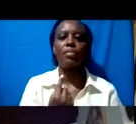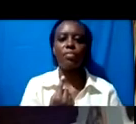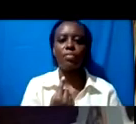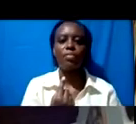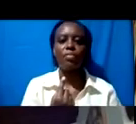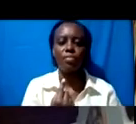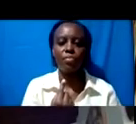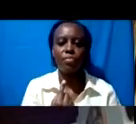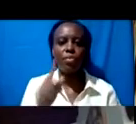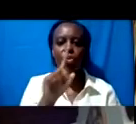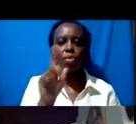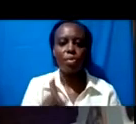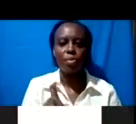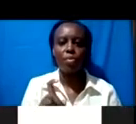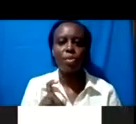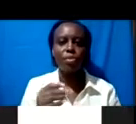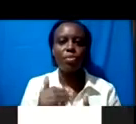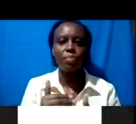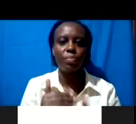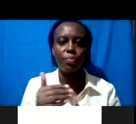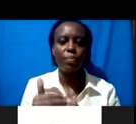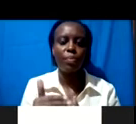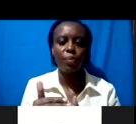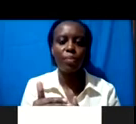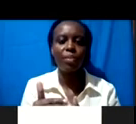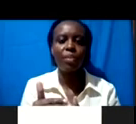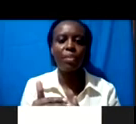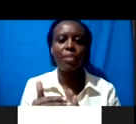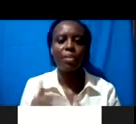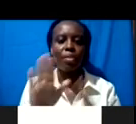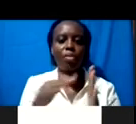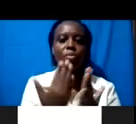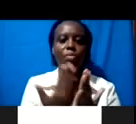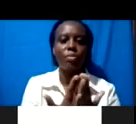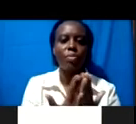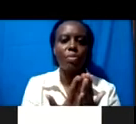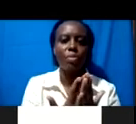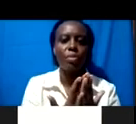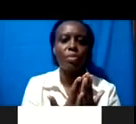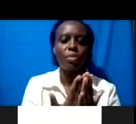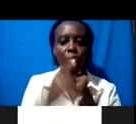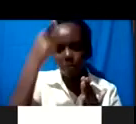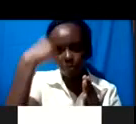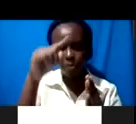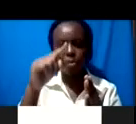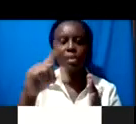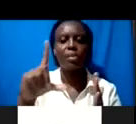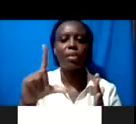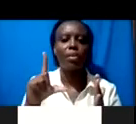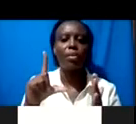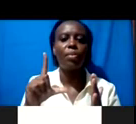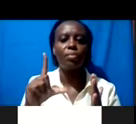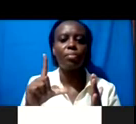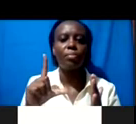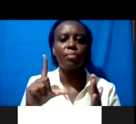questions that go beyond the proposing policies, legislations, and so on, and